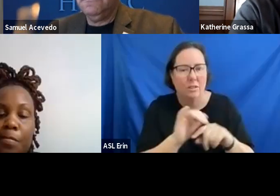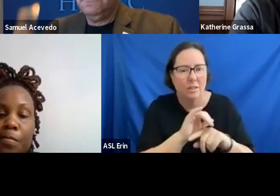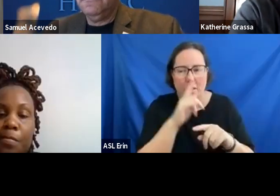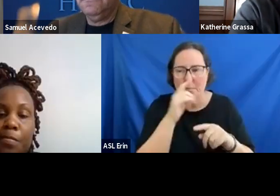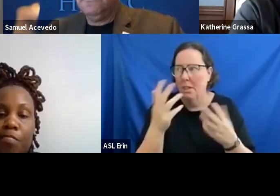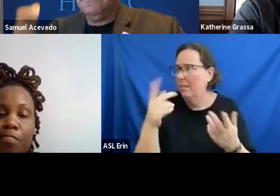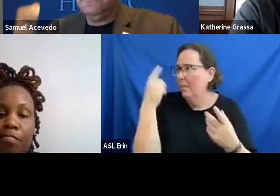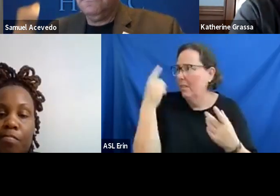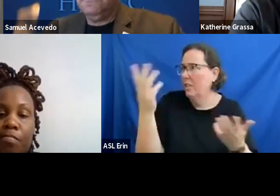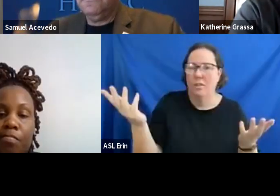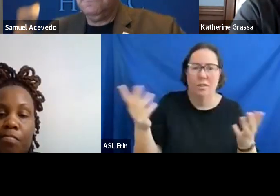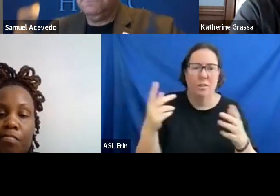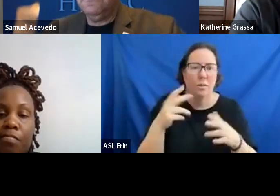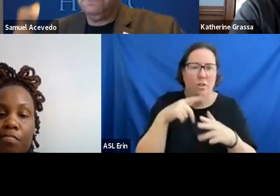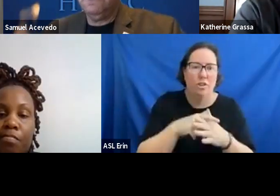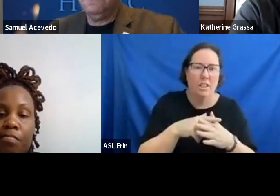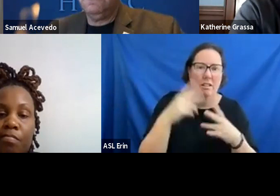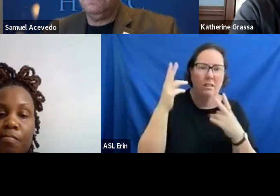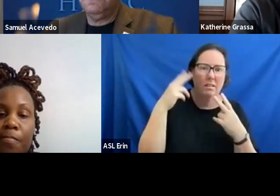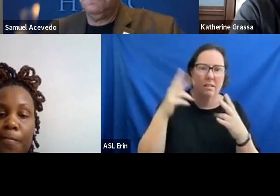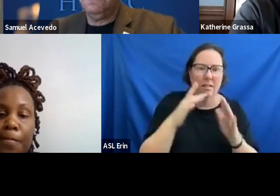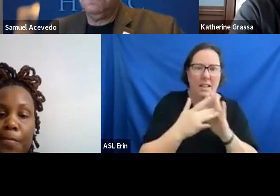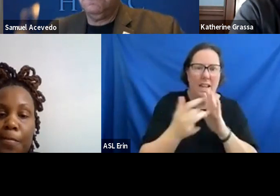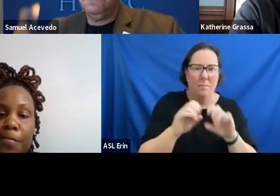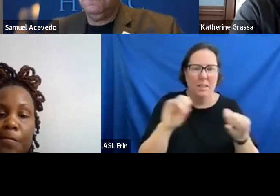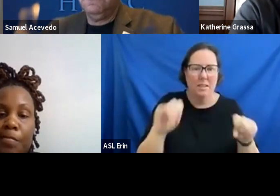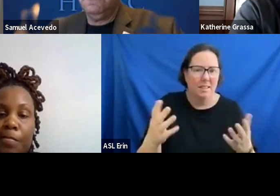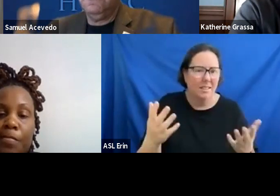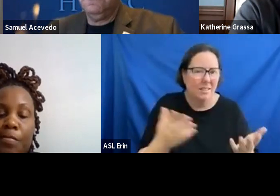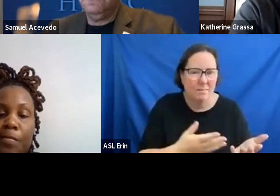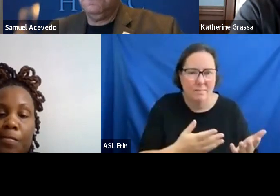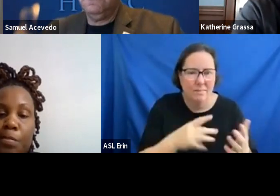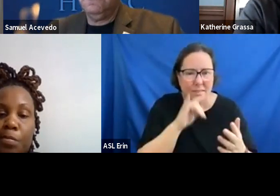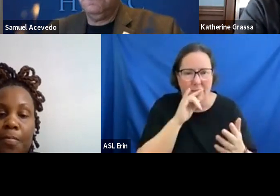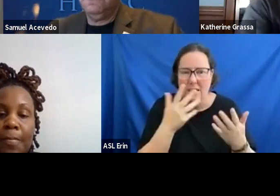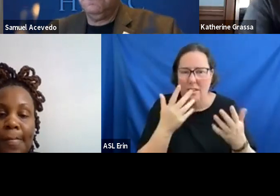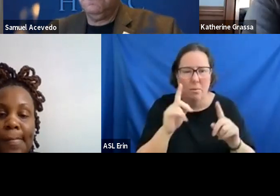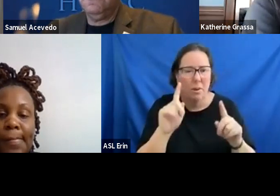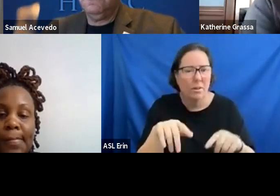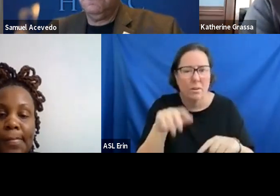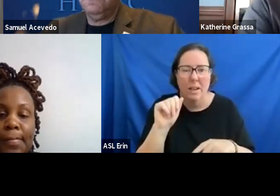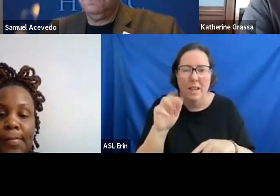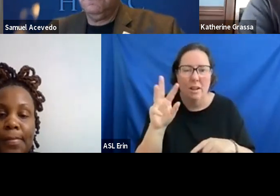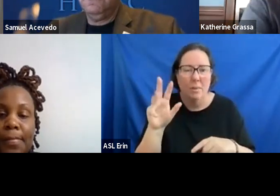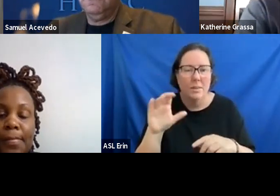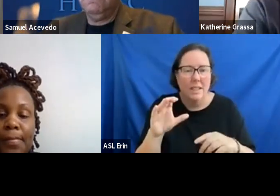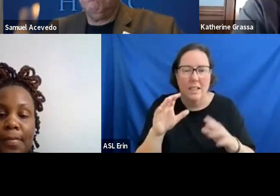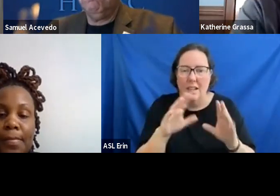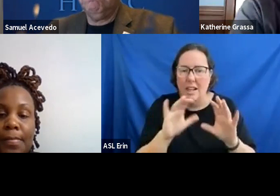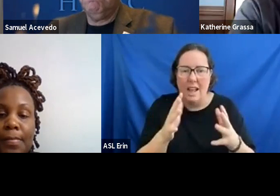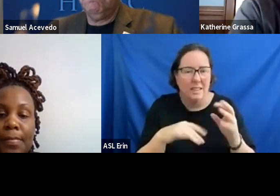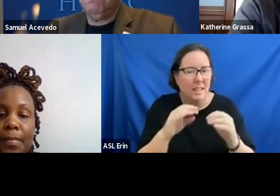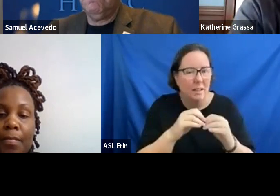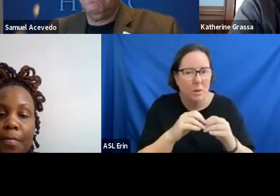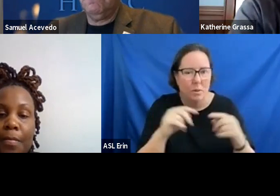be considered cheating or gaming the system. Kids don't want to go to AWC class anymore, and it will hurt your